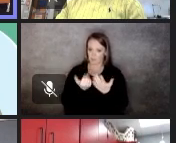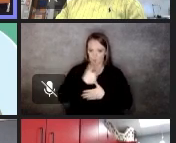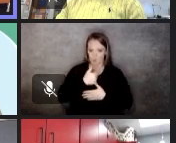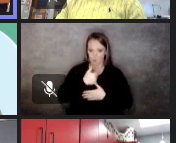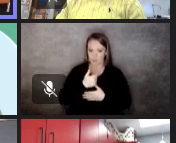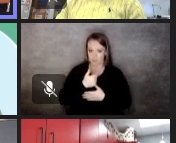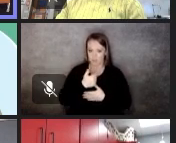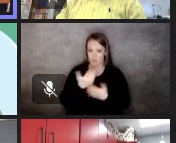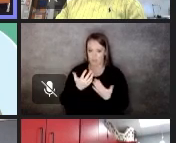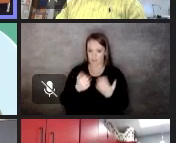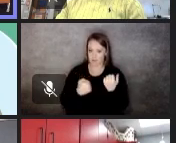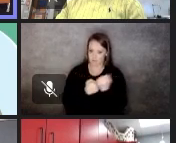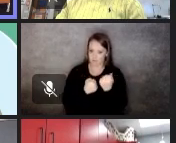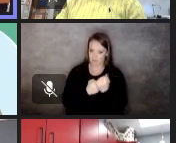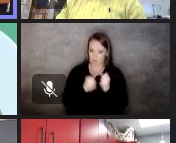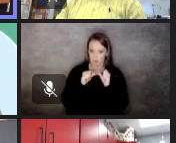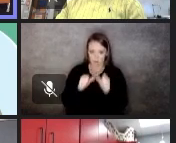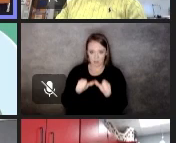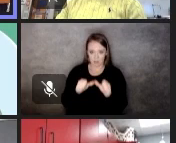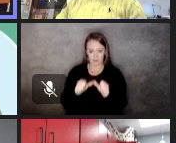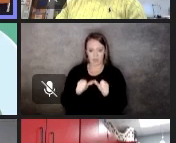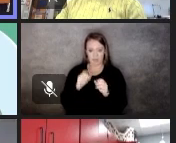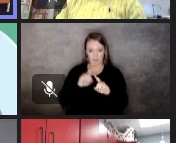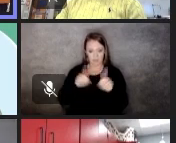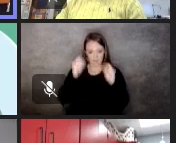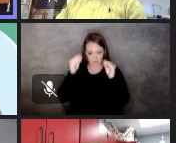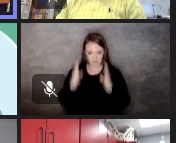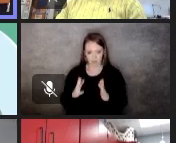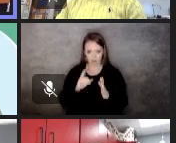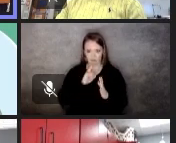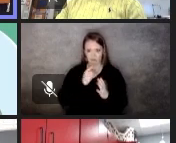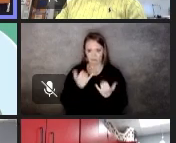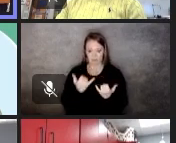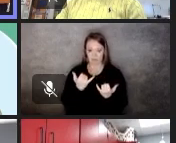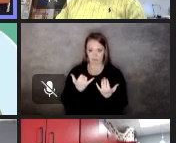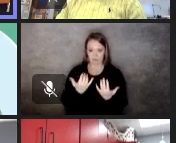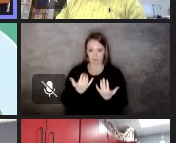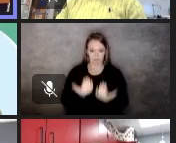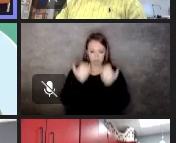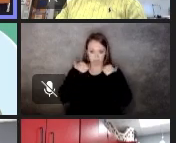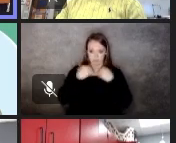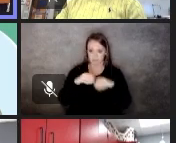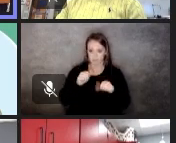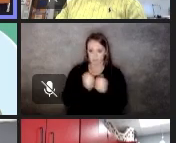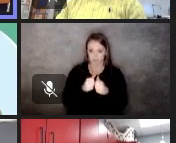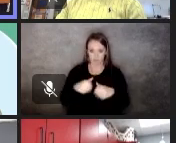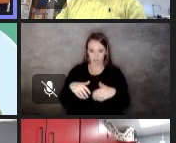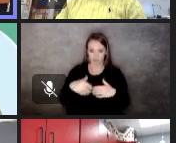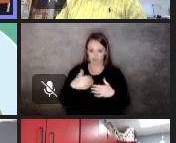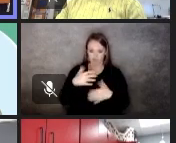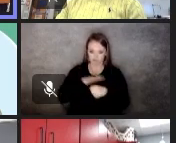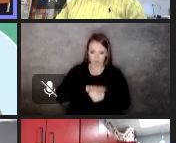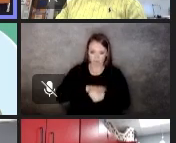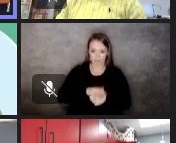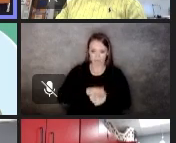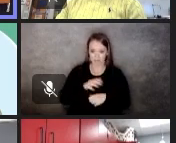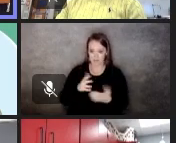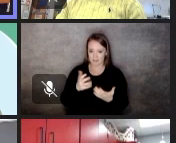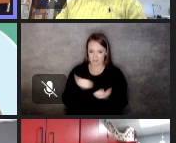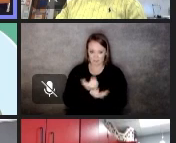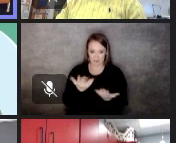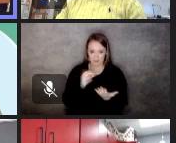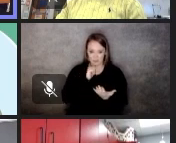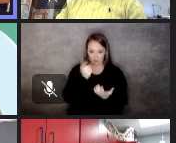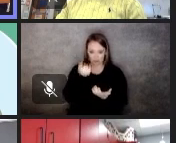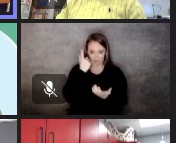constantly. But teachers are so drowning with stress and all the stuff. They don't even understand all that's happening